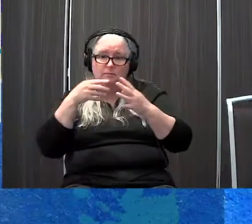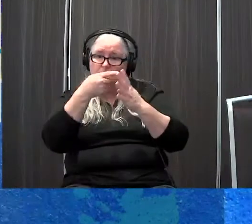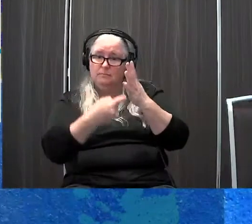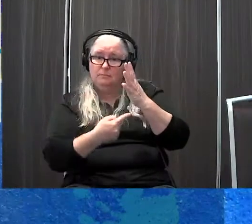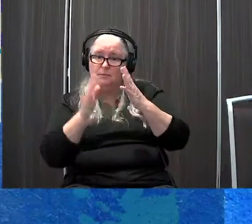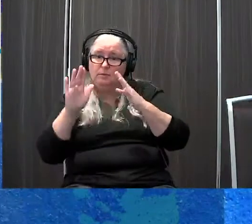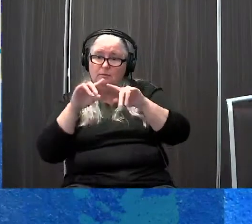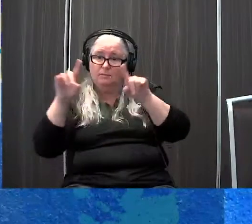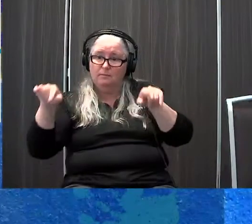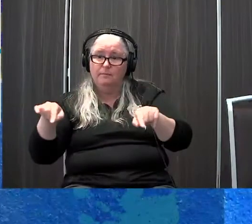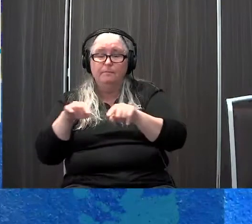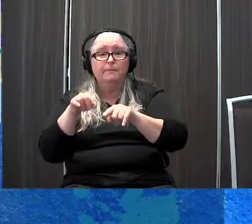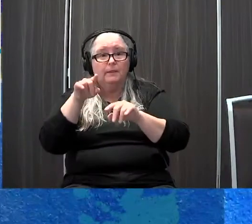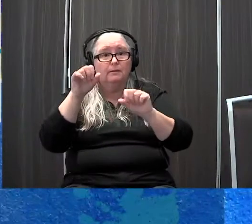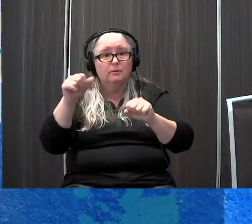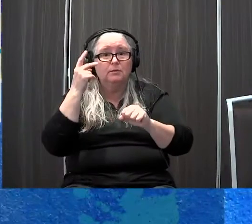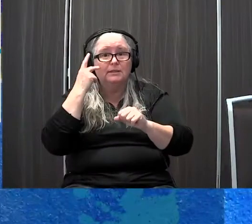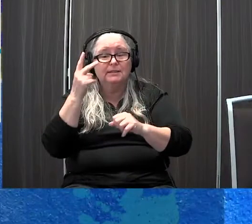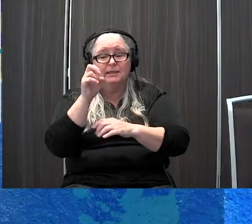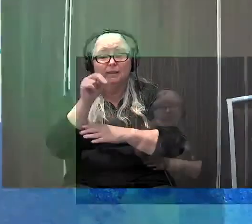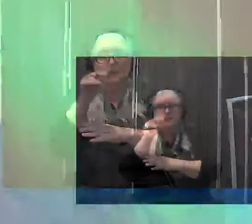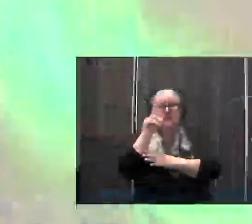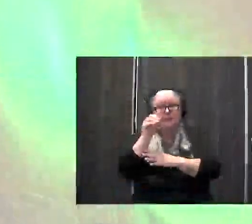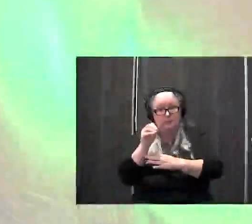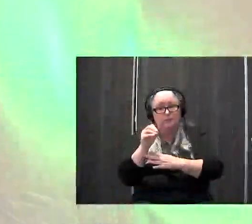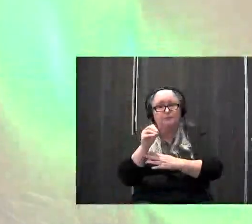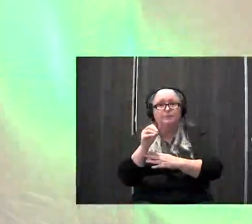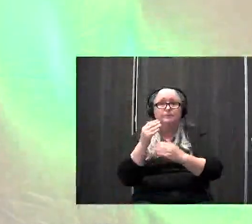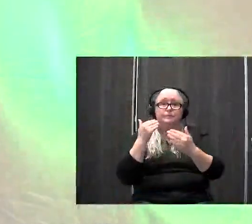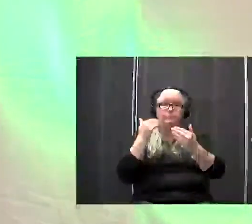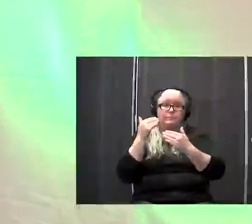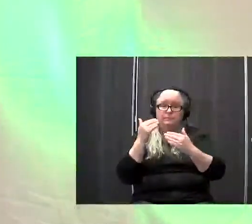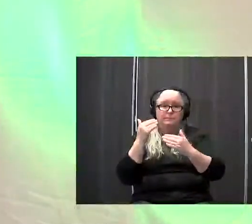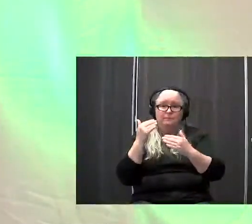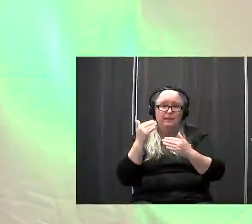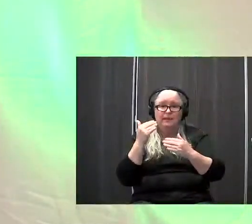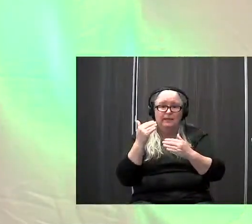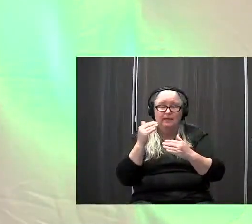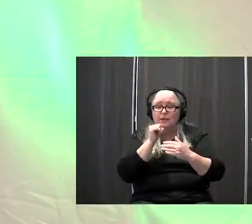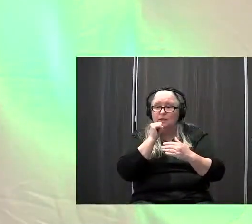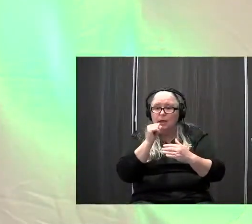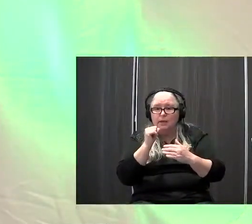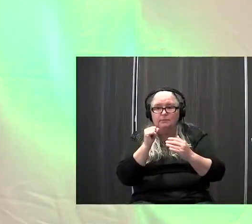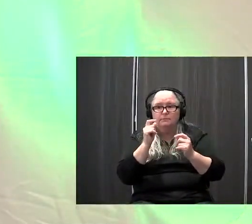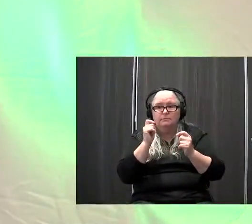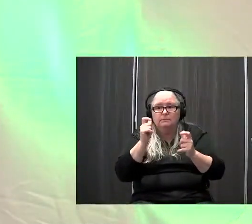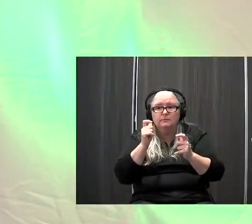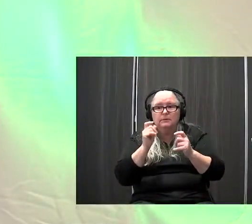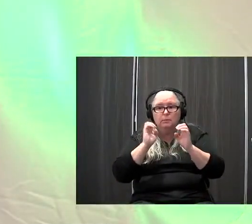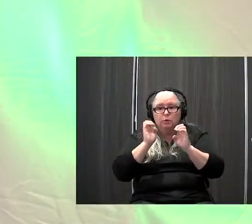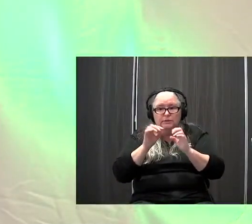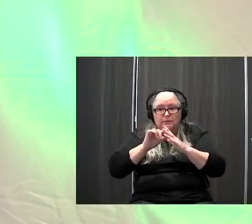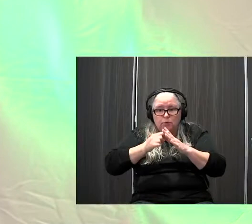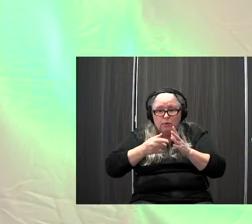though endocrinology may seem less urgent than many of the issues that people with charge syndrome